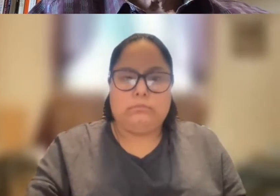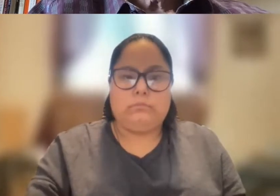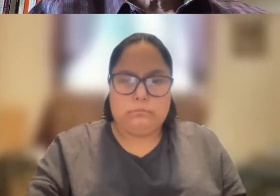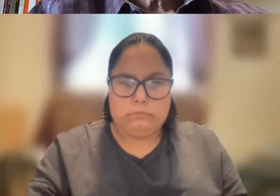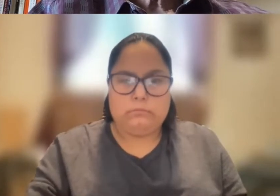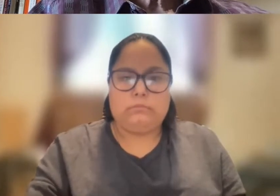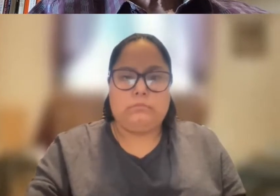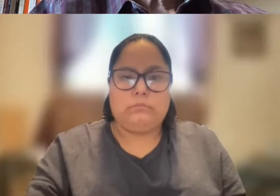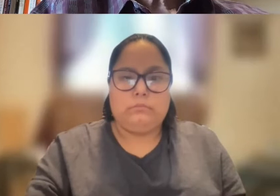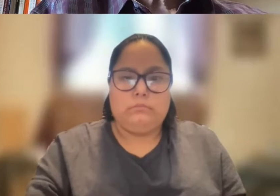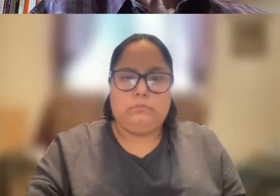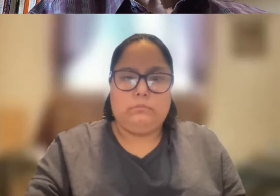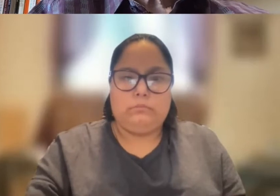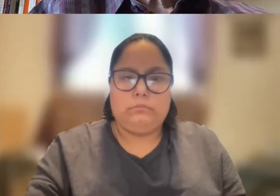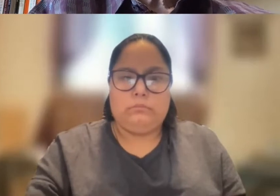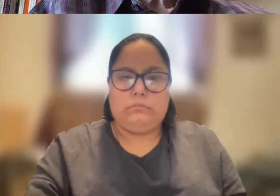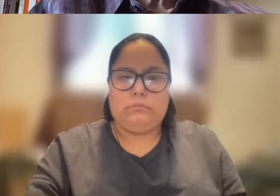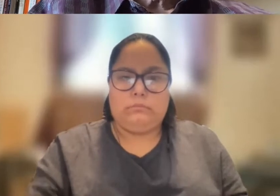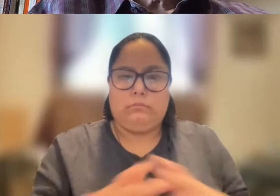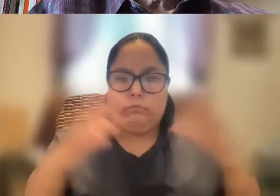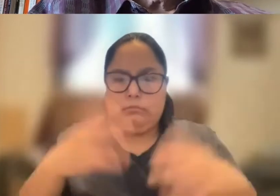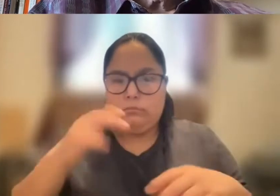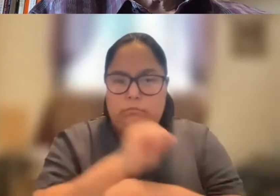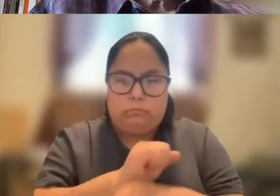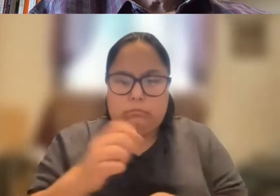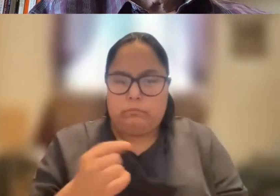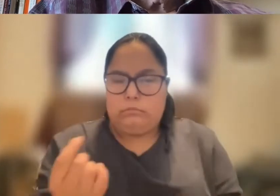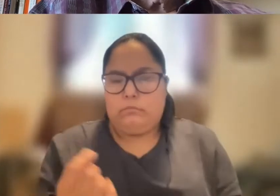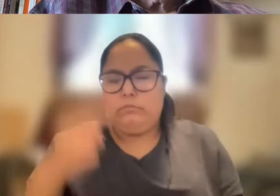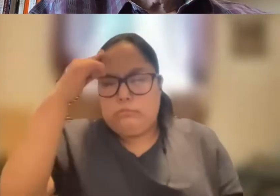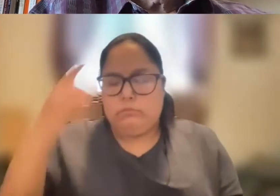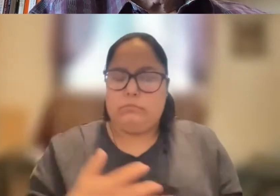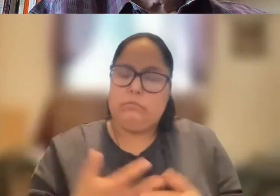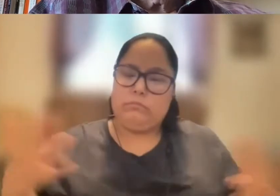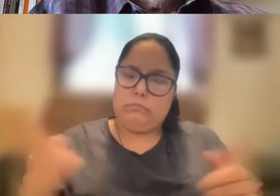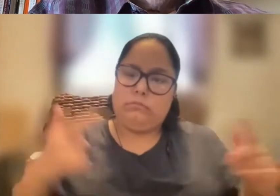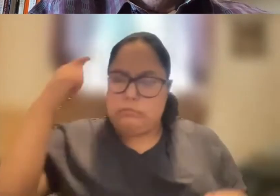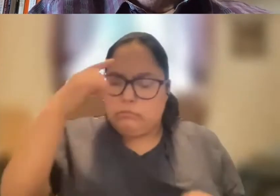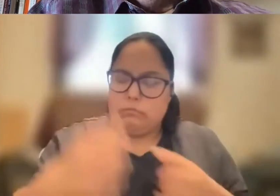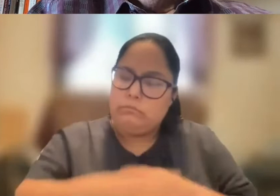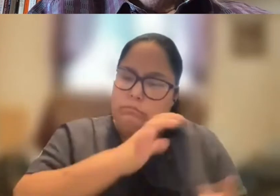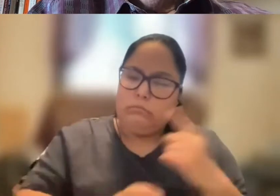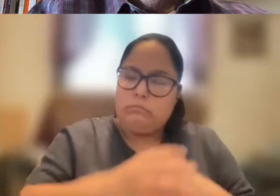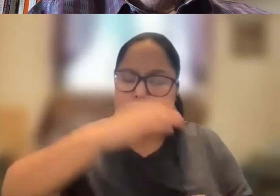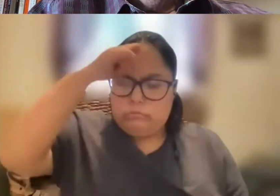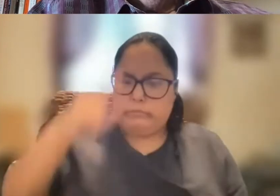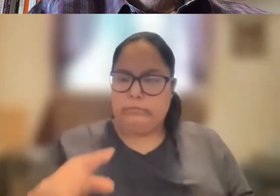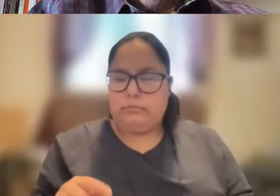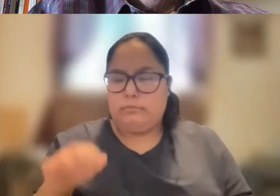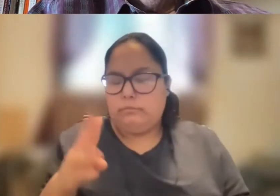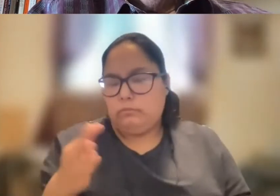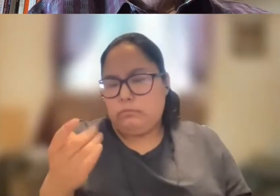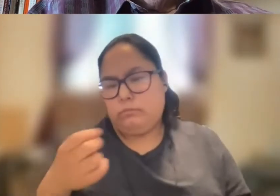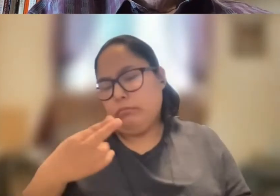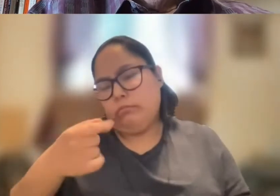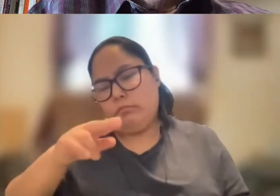that there's still a lot of work to do. And I think it's all of our responsibilities as part of the community to be